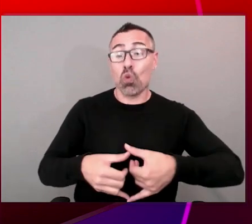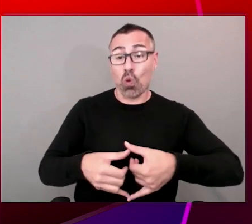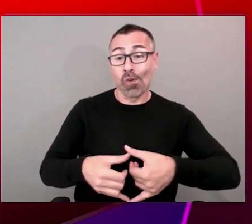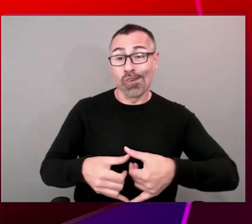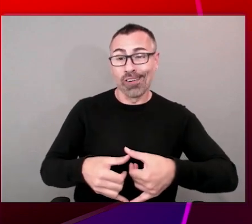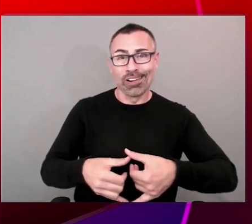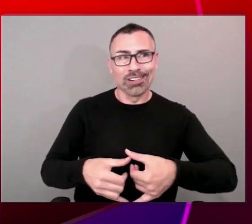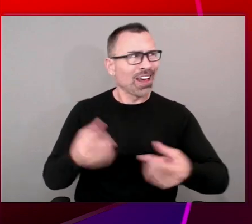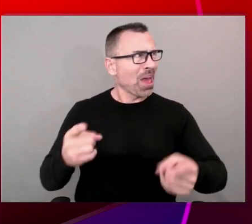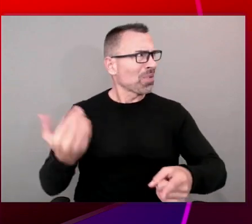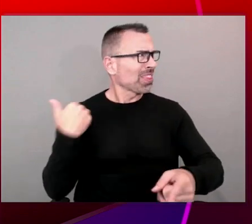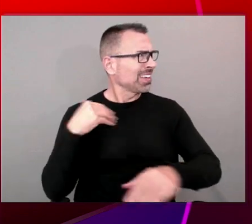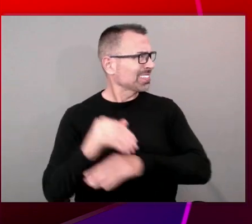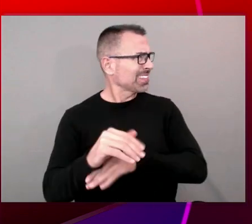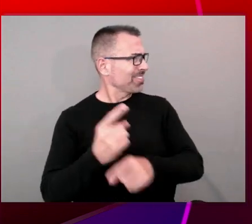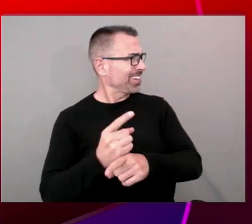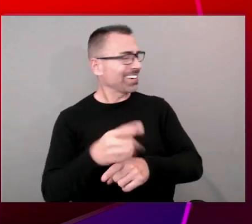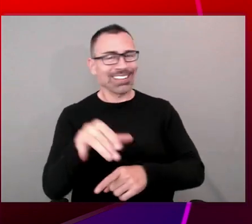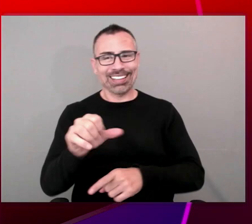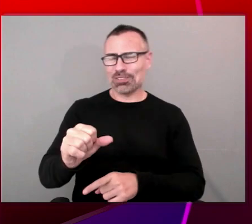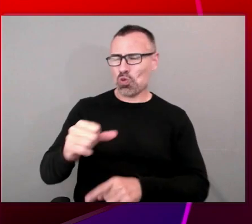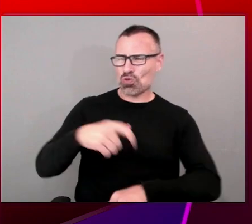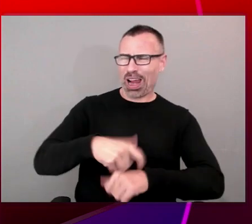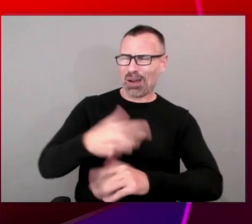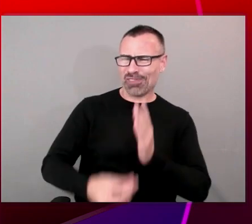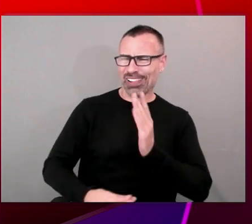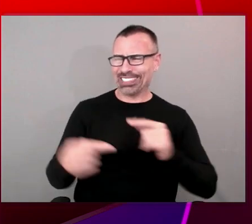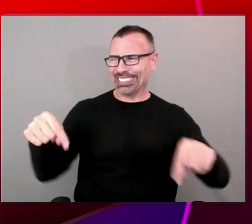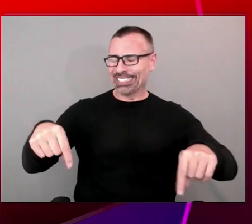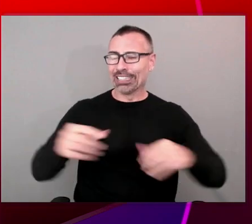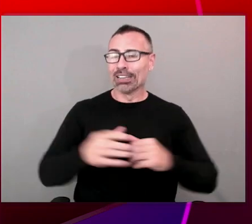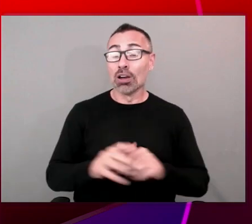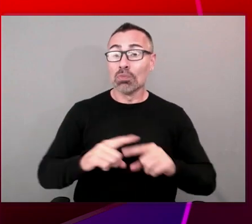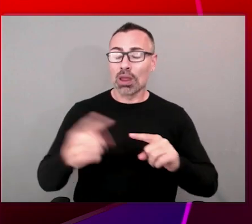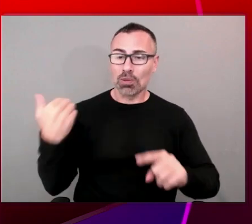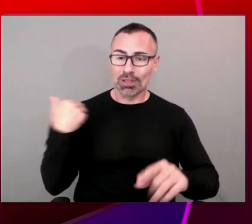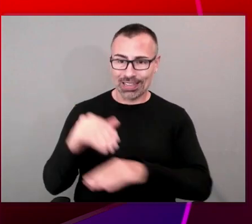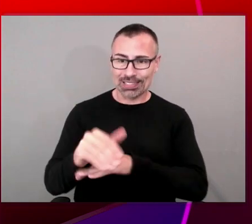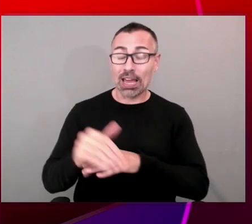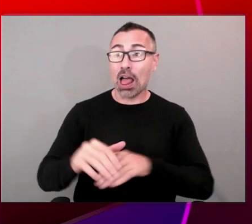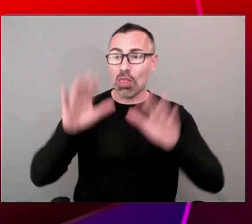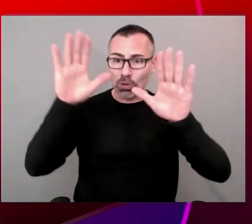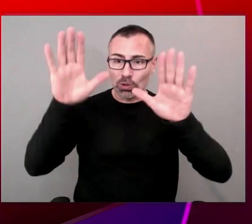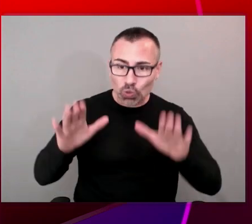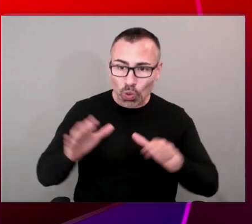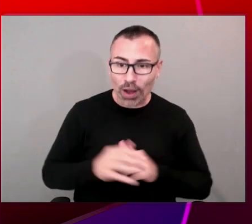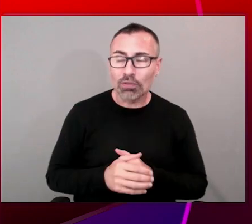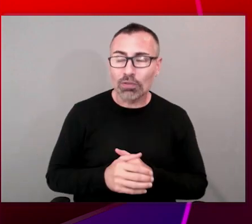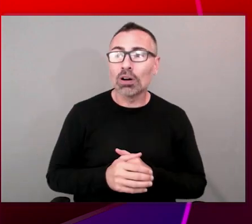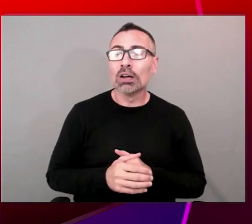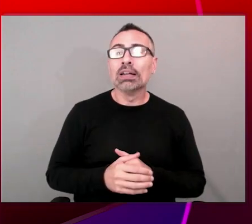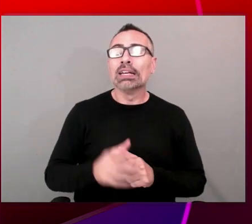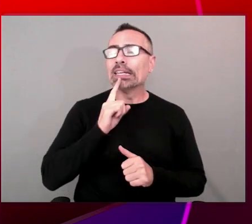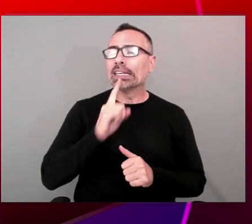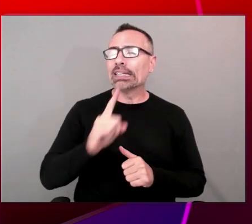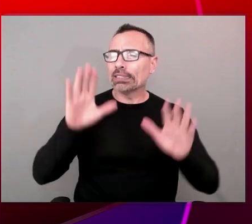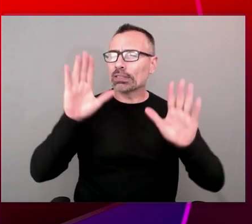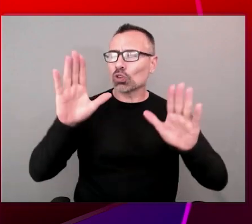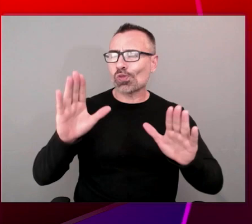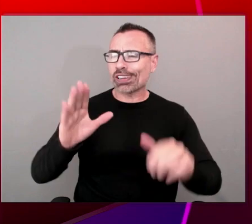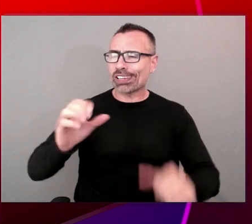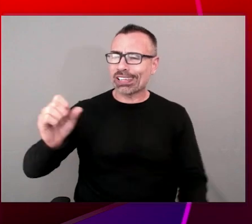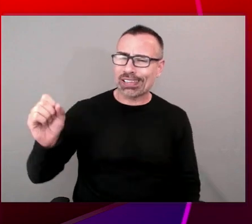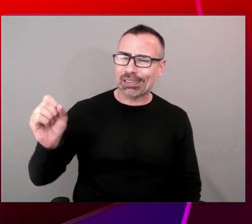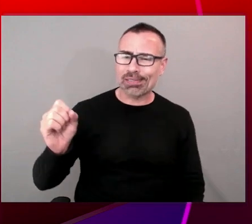time flies differently here. But last night, yeah, and it was wonderful. And it's just a great giving back for all